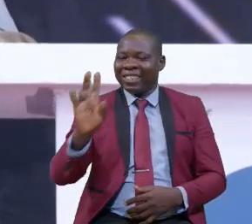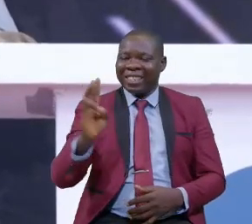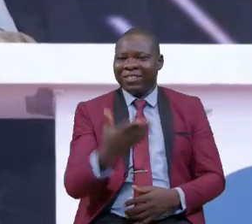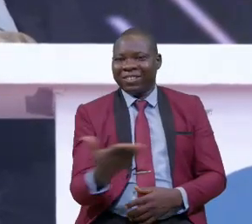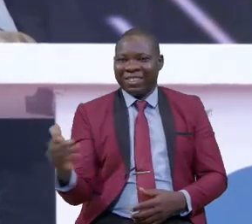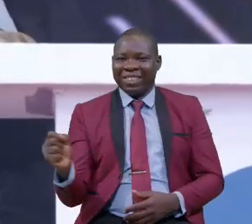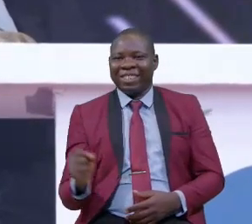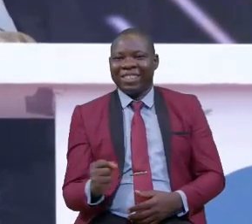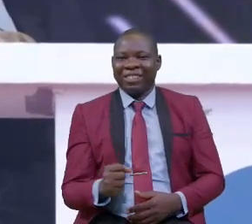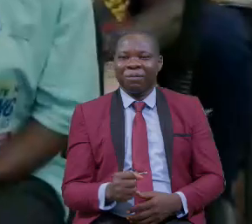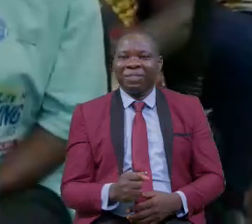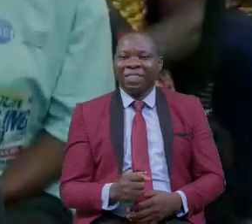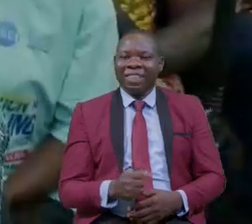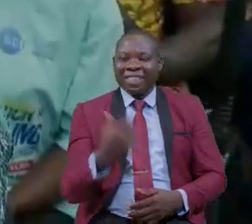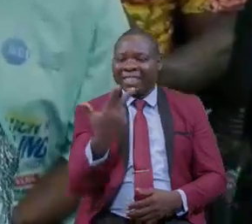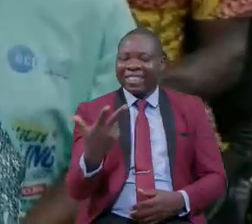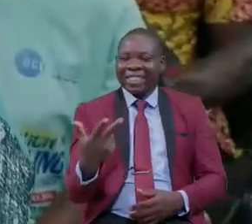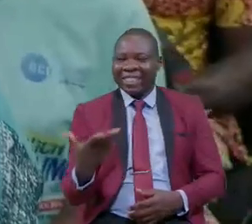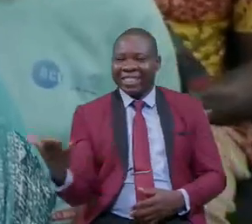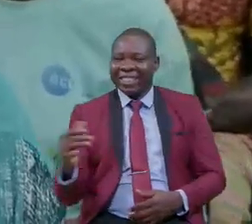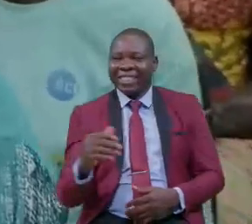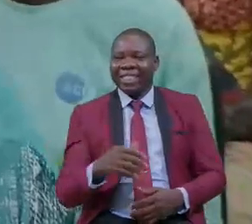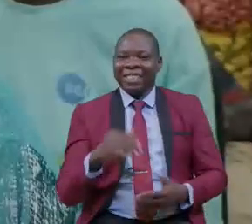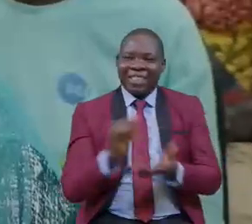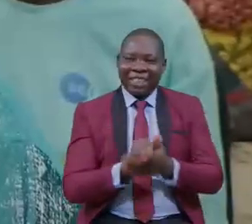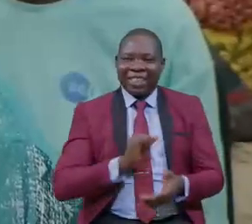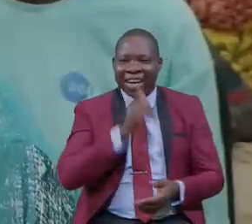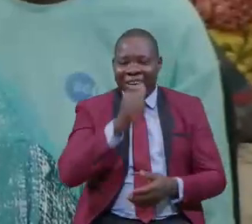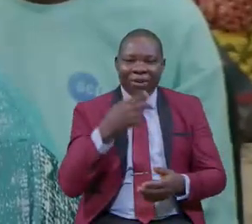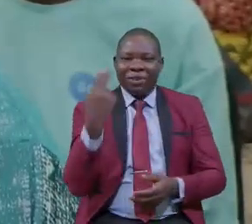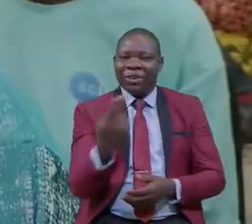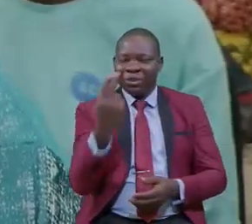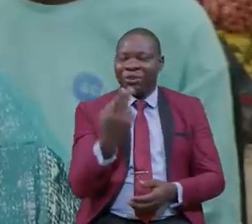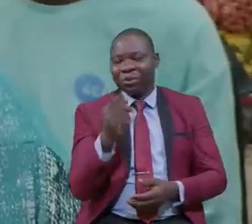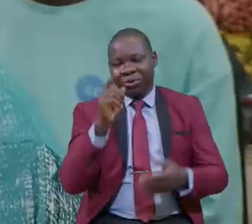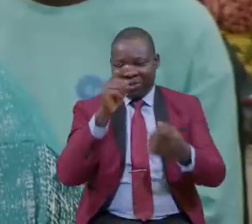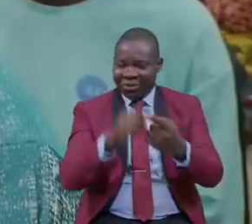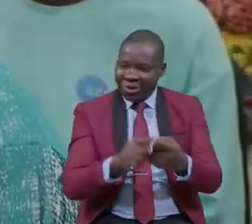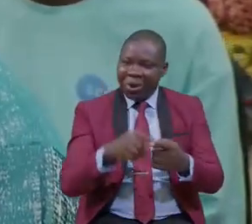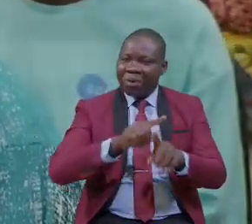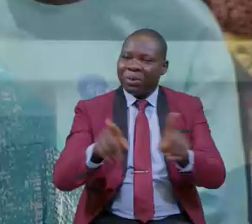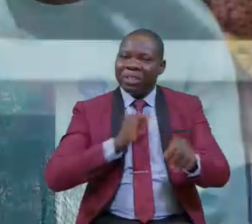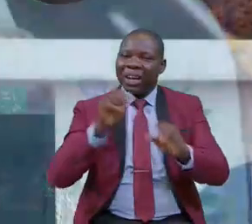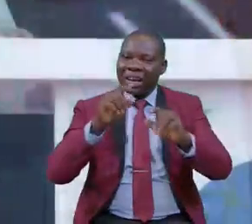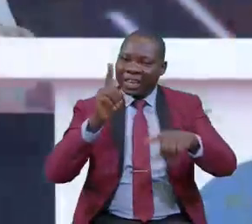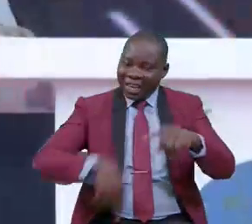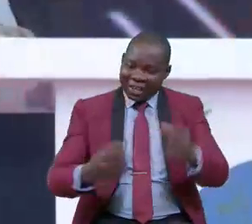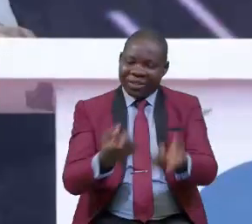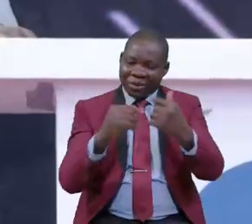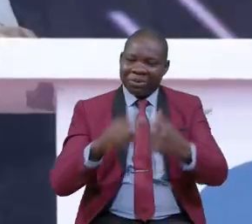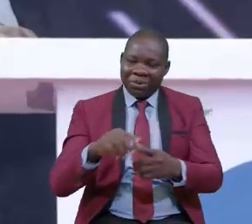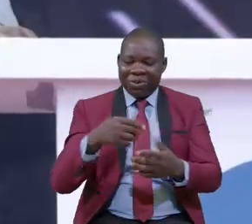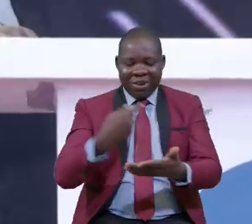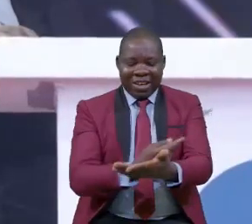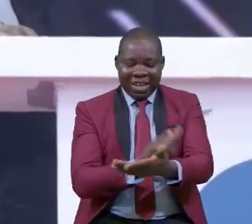Three things. That's what I'm used to. But I can't come to Ghana and give you what I am used to. I